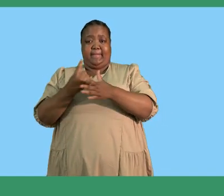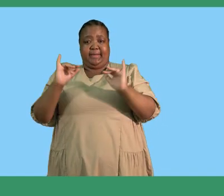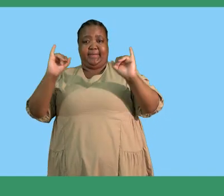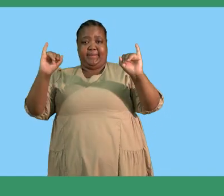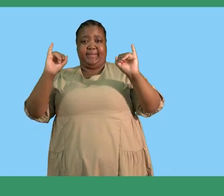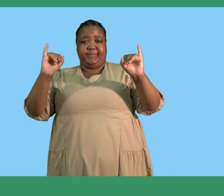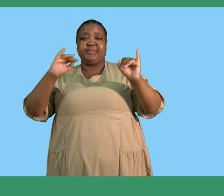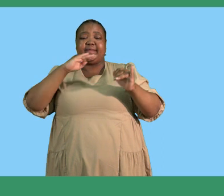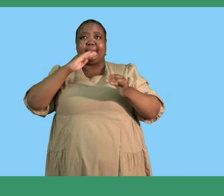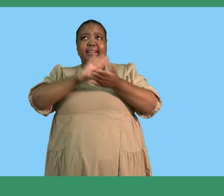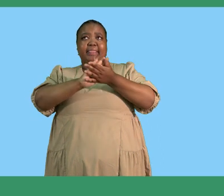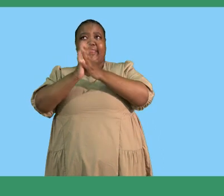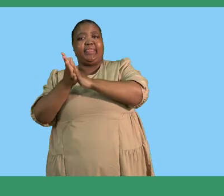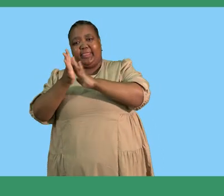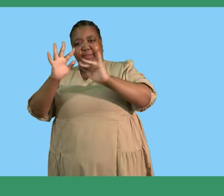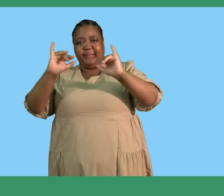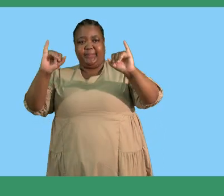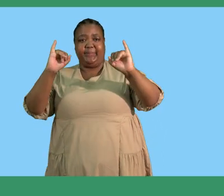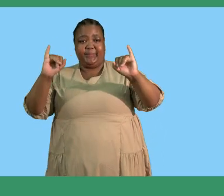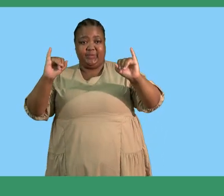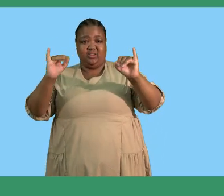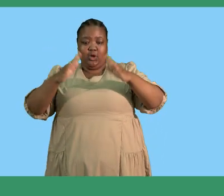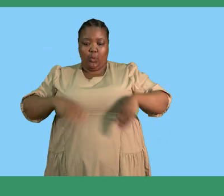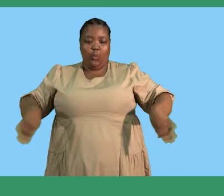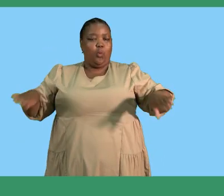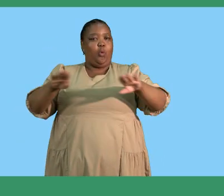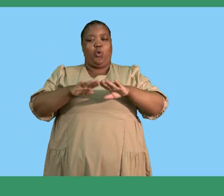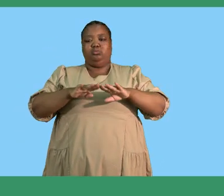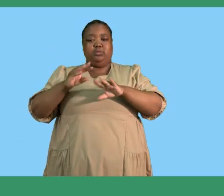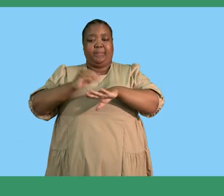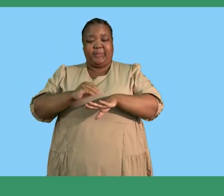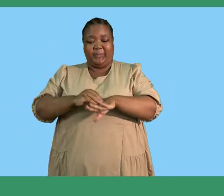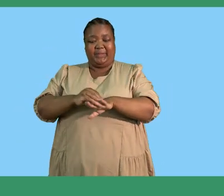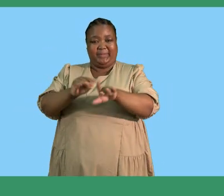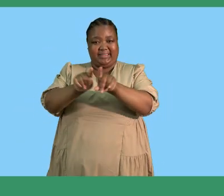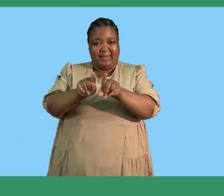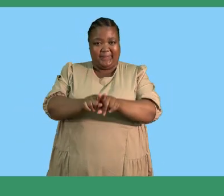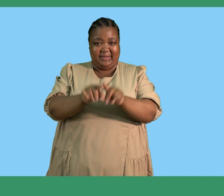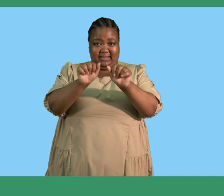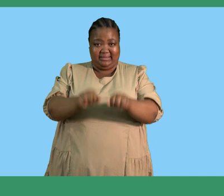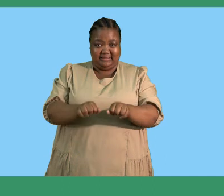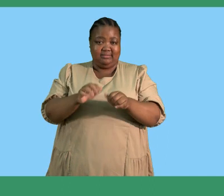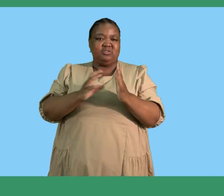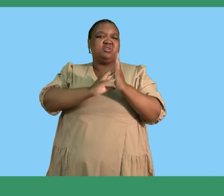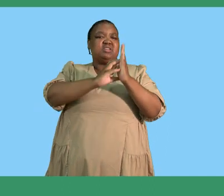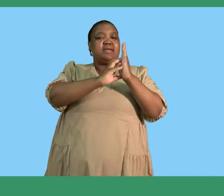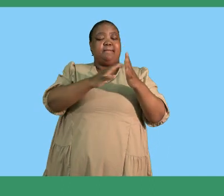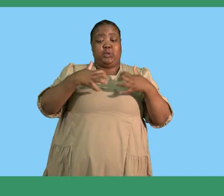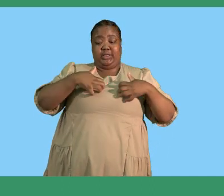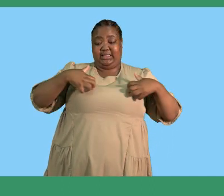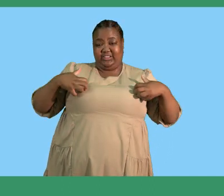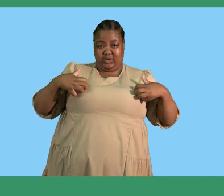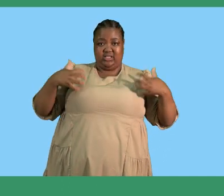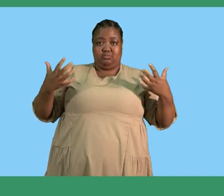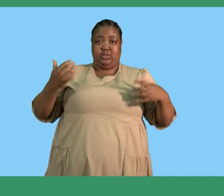crisis, this is a disaster that causes harm to all of us. So for instance, if I have stress,